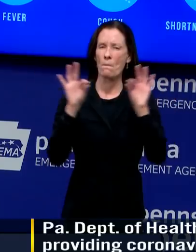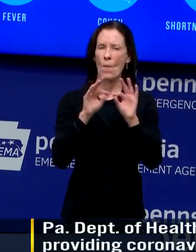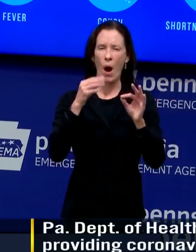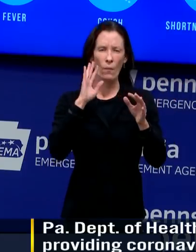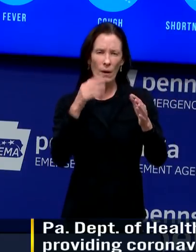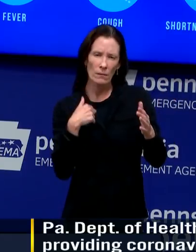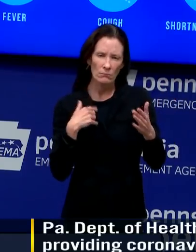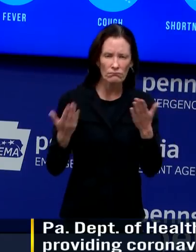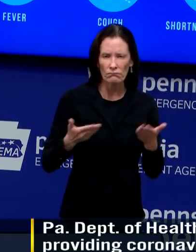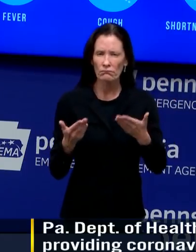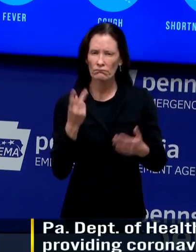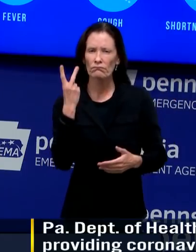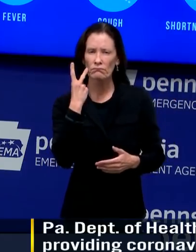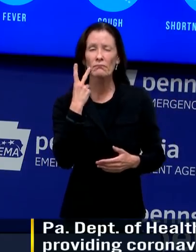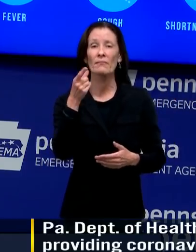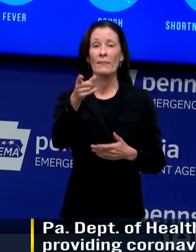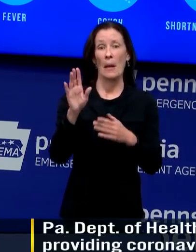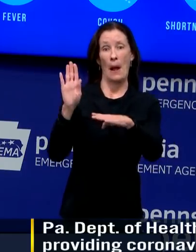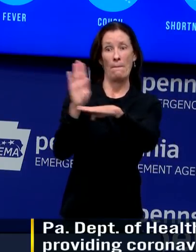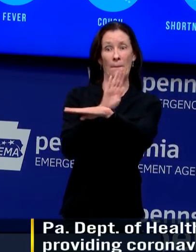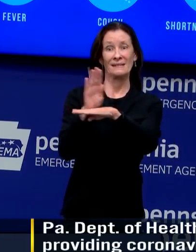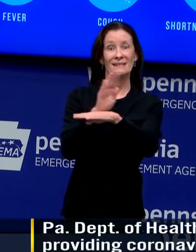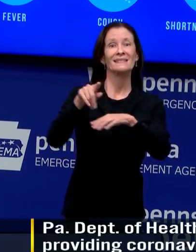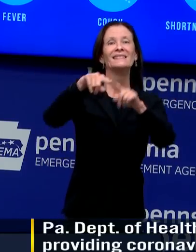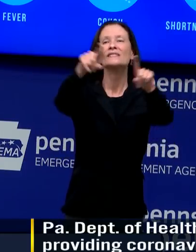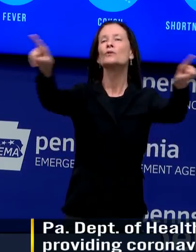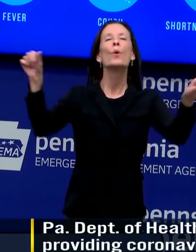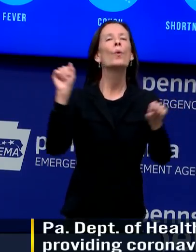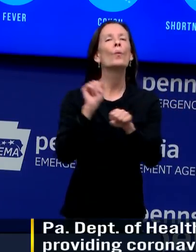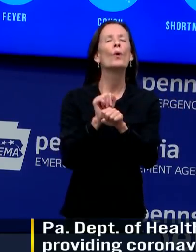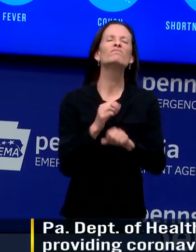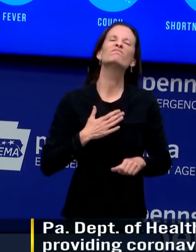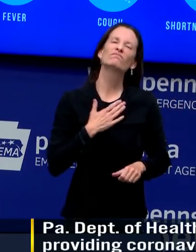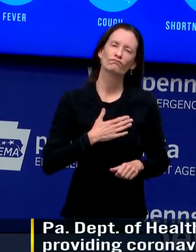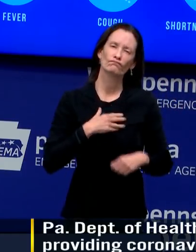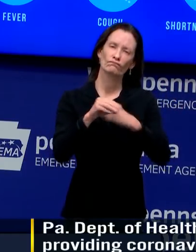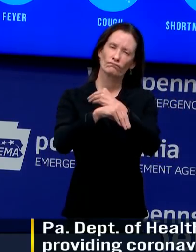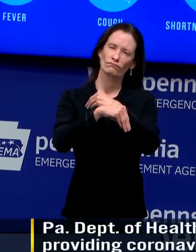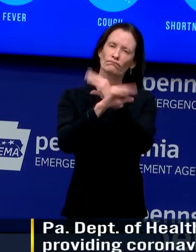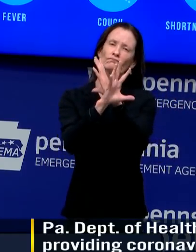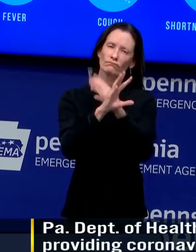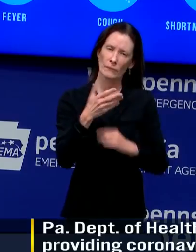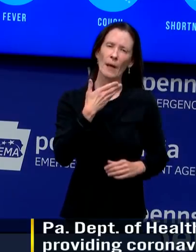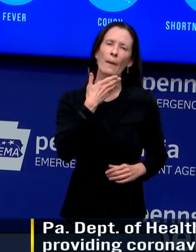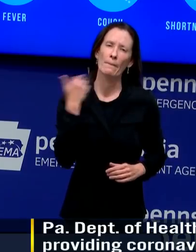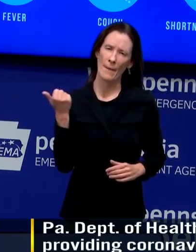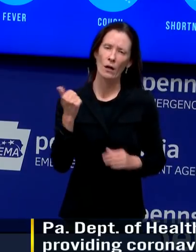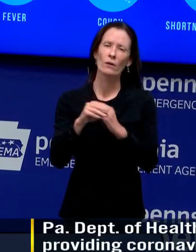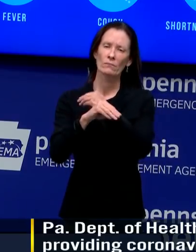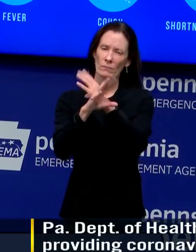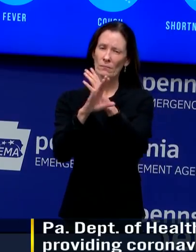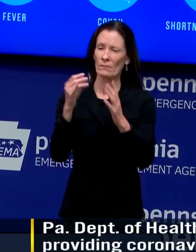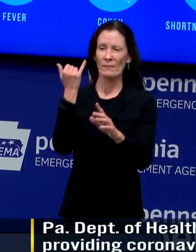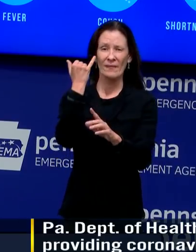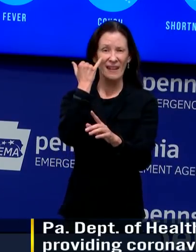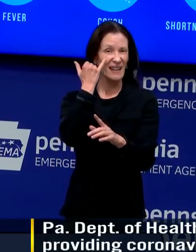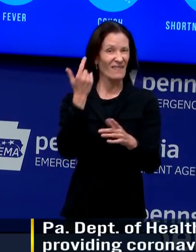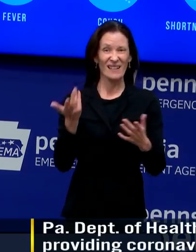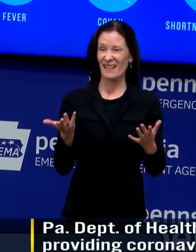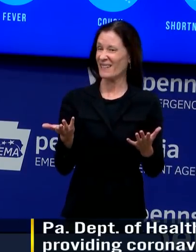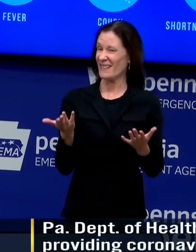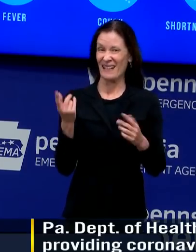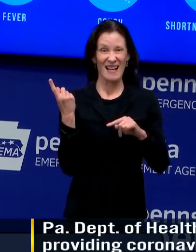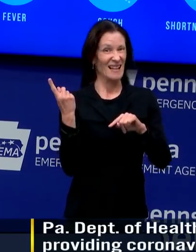abide by worker safety guidelines if telework isn't possible. Finally, a region will move to the green phase, which